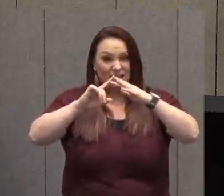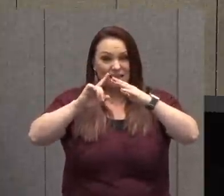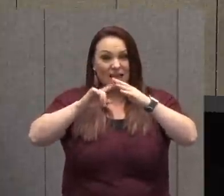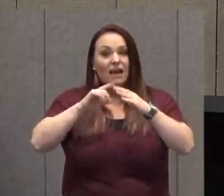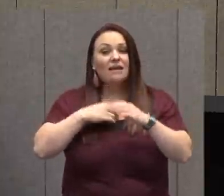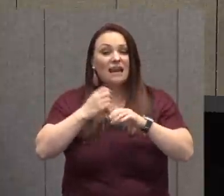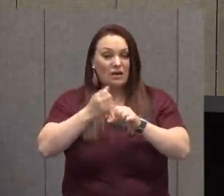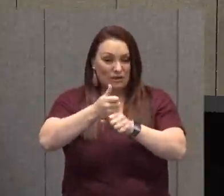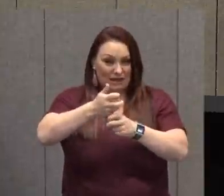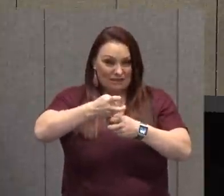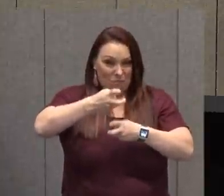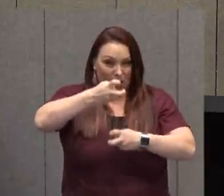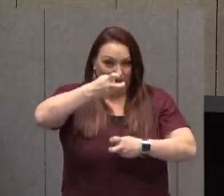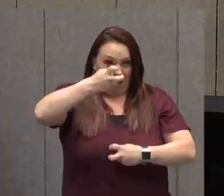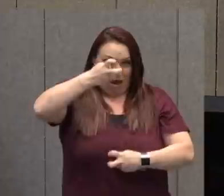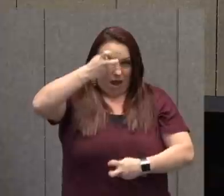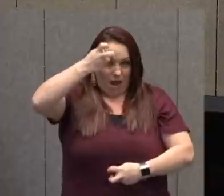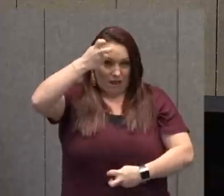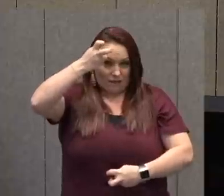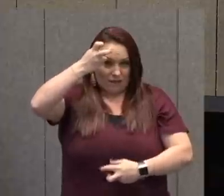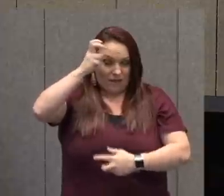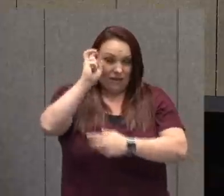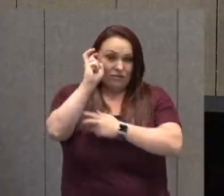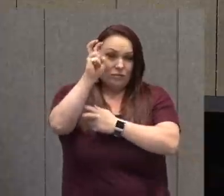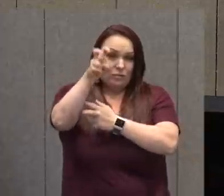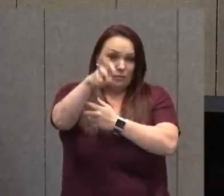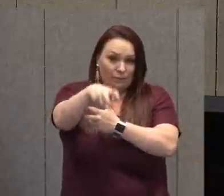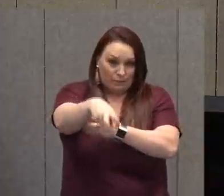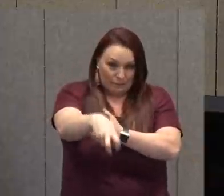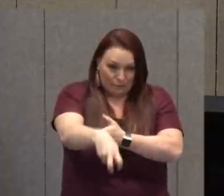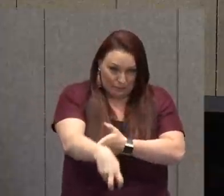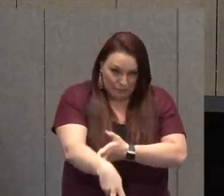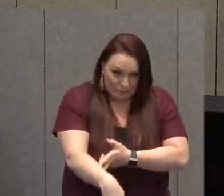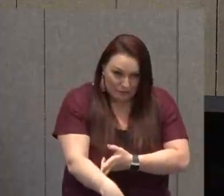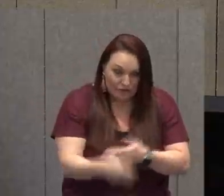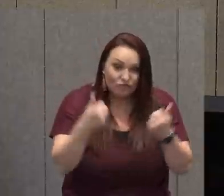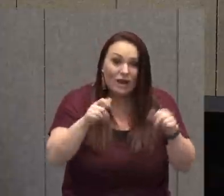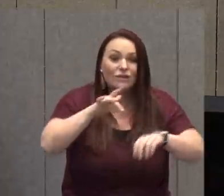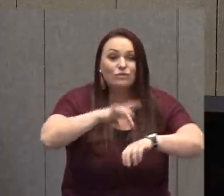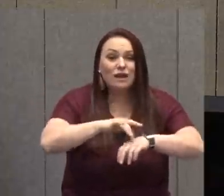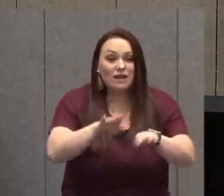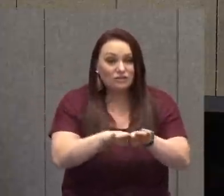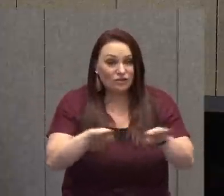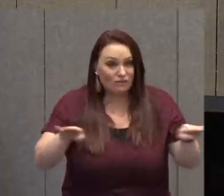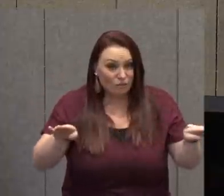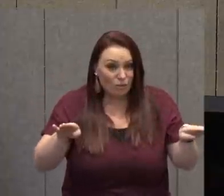stretch that spine, then we're gonna come down and stretch it down. Try to touch the floor.